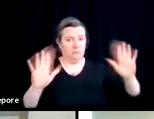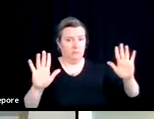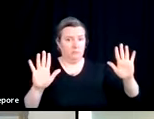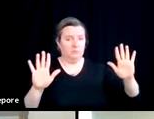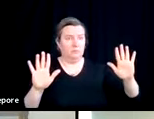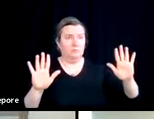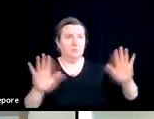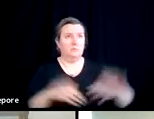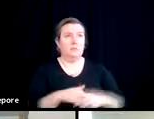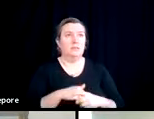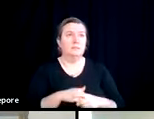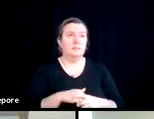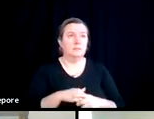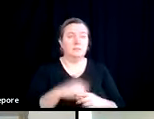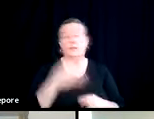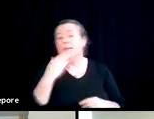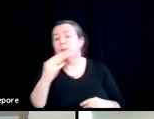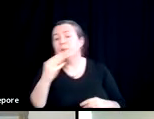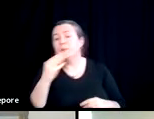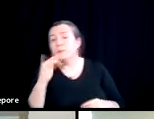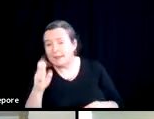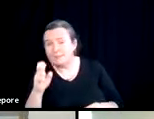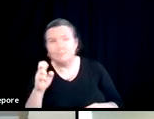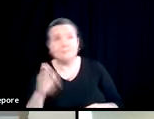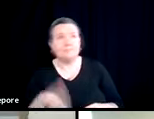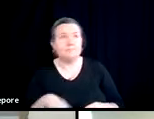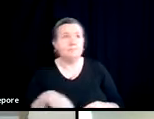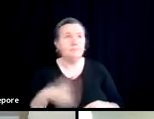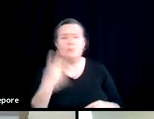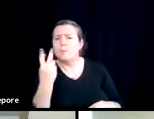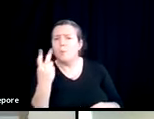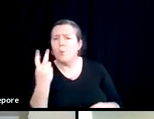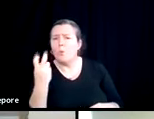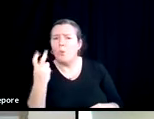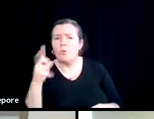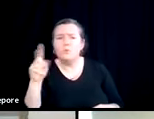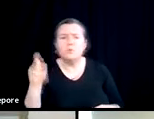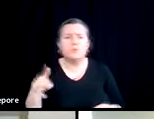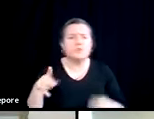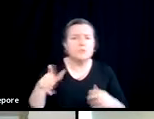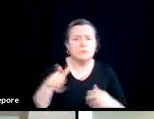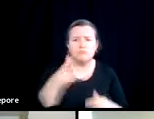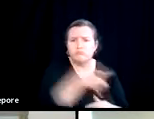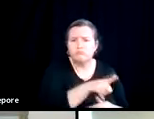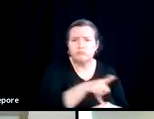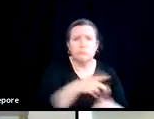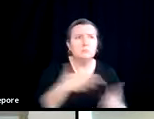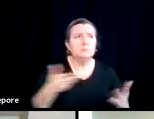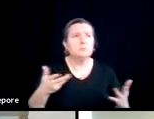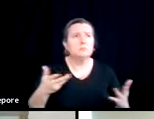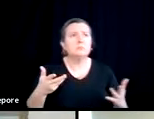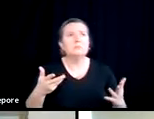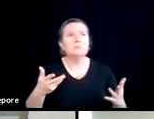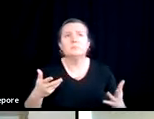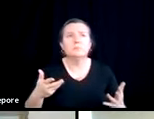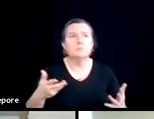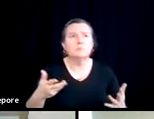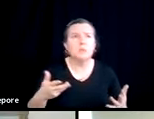to squeeze in one or two more, Michelle, if we can. Okay, we'll go to Elise Young. Hey,